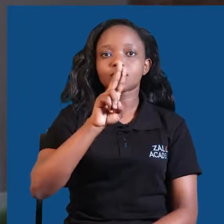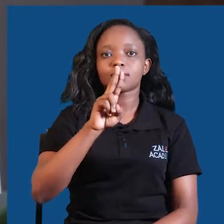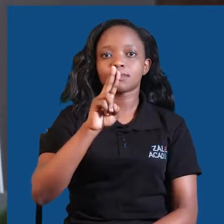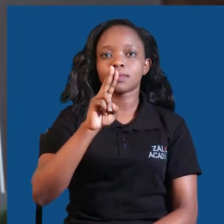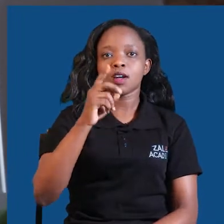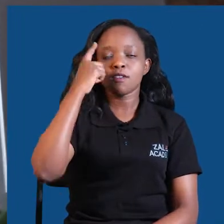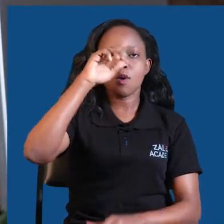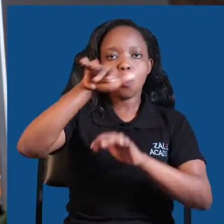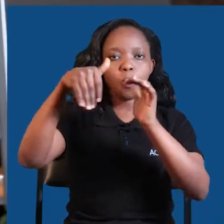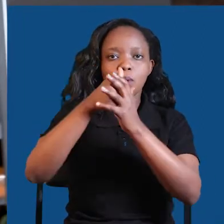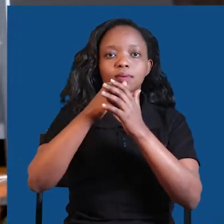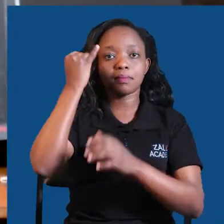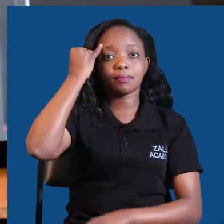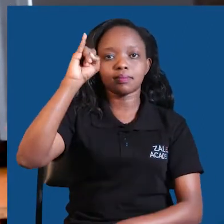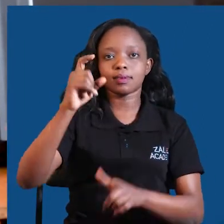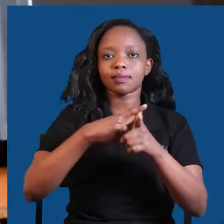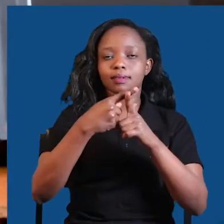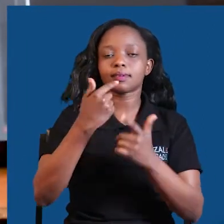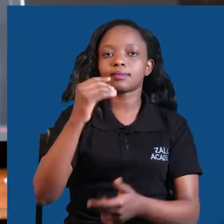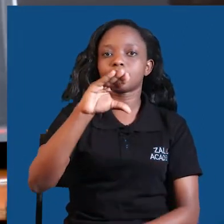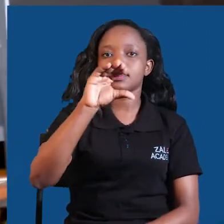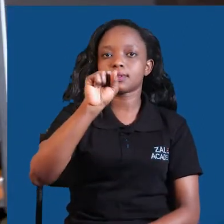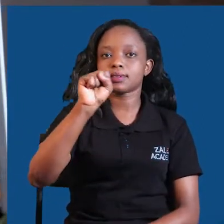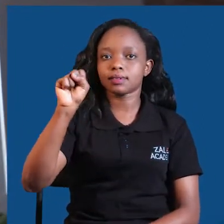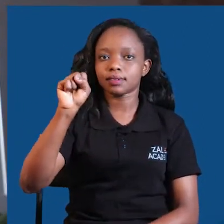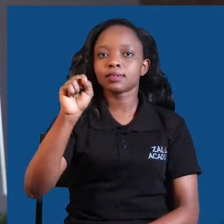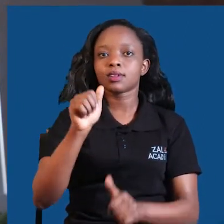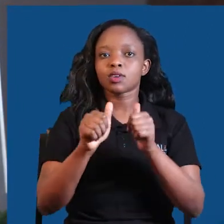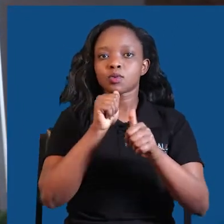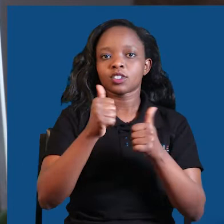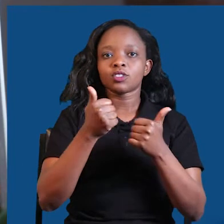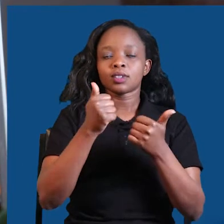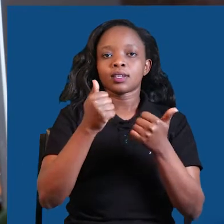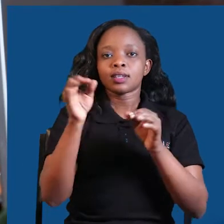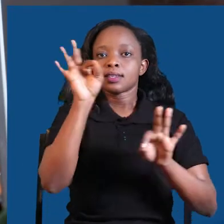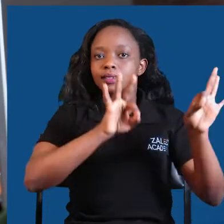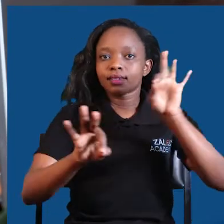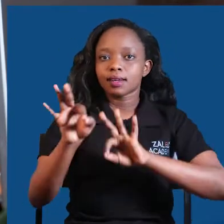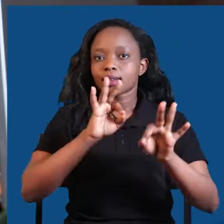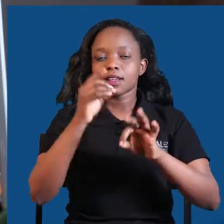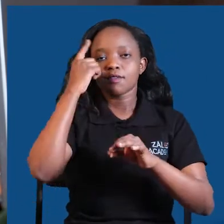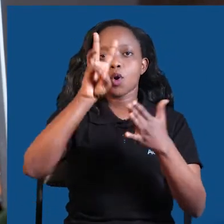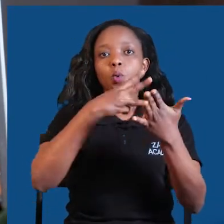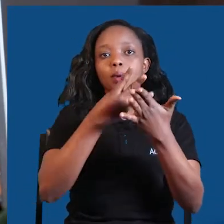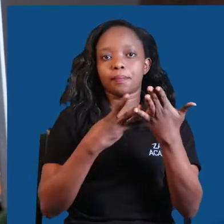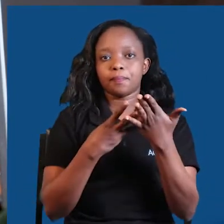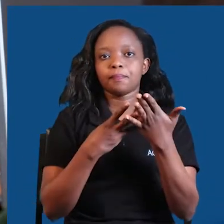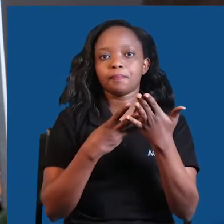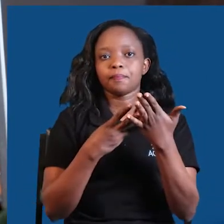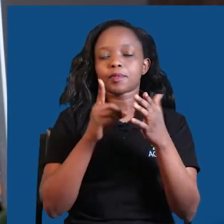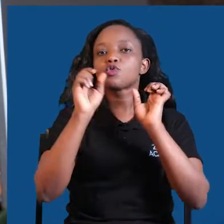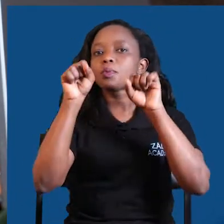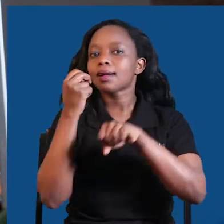as the skeleton of those major components. And then we have CSS, which is cascading style sheets for styling a web page in